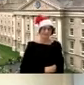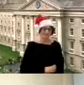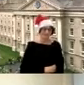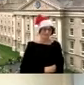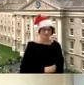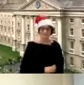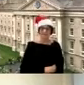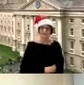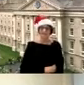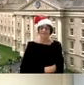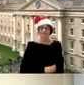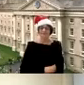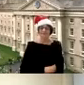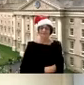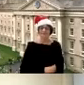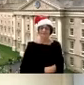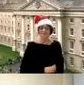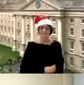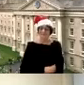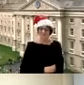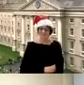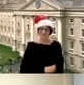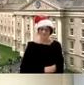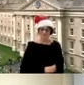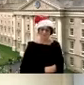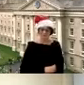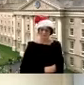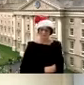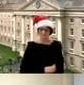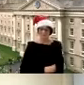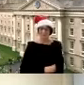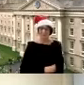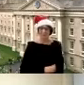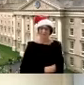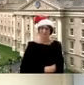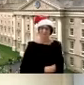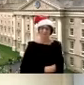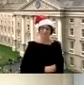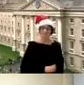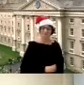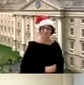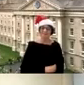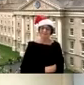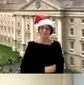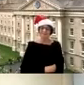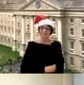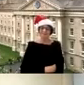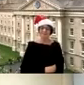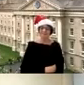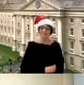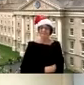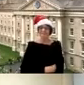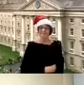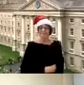connections that we can have with each other and one of these really simple ones are christmas cards in the post letters and